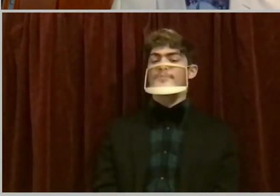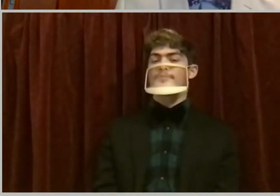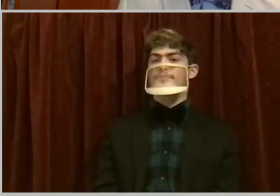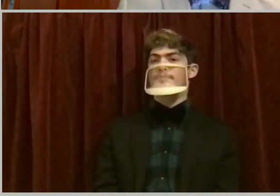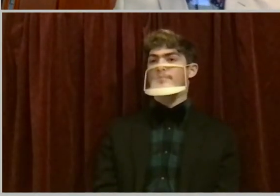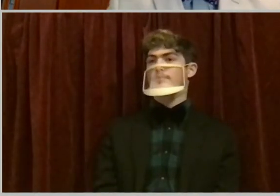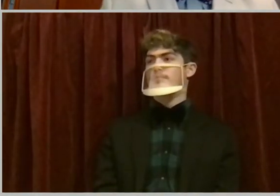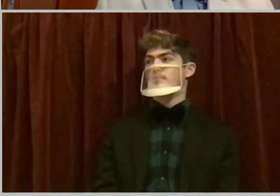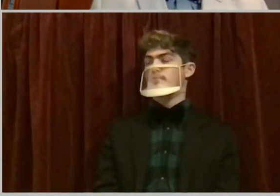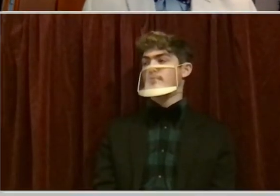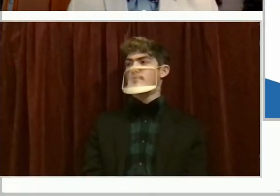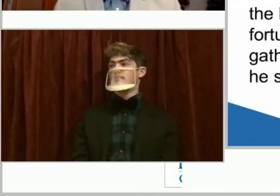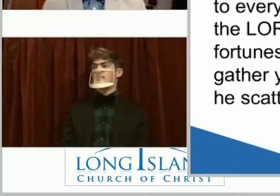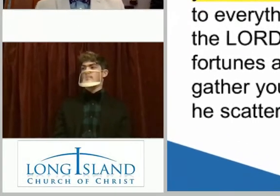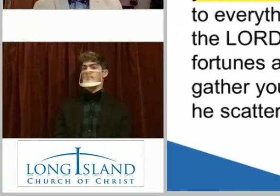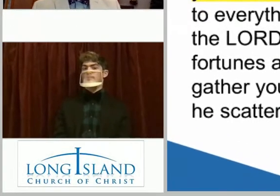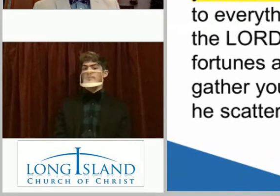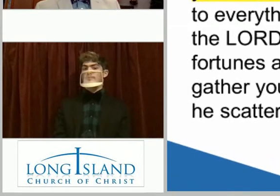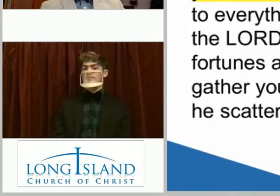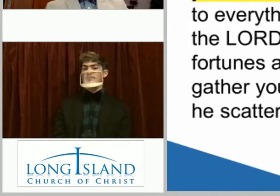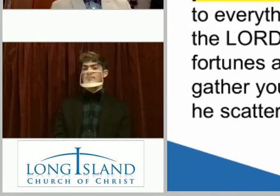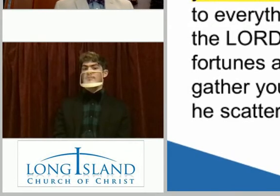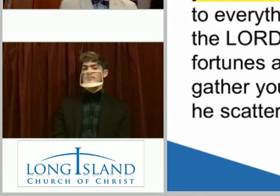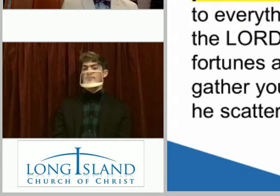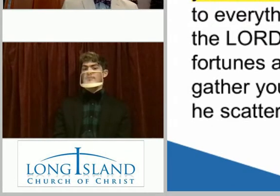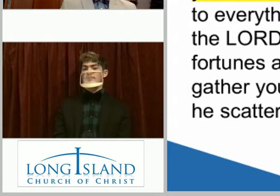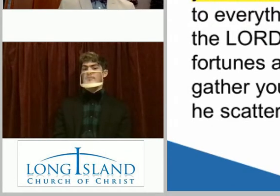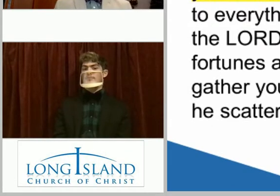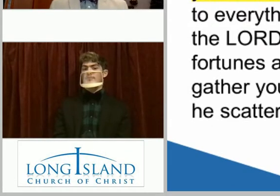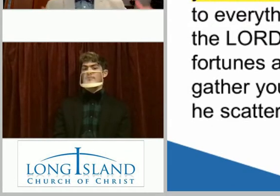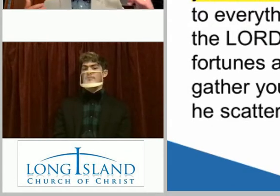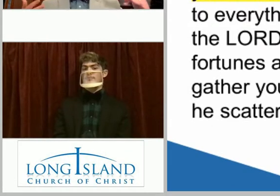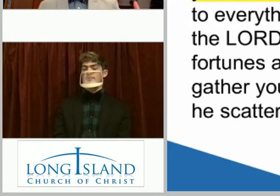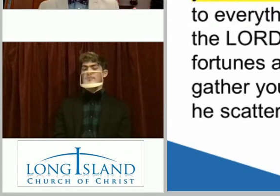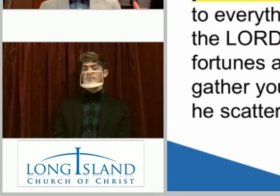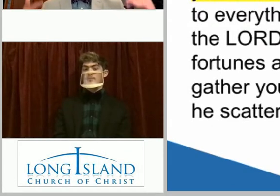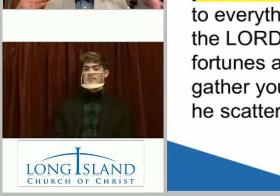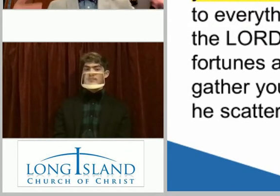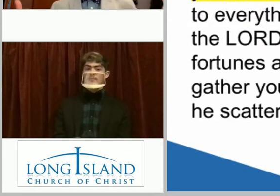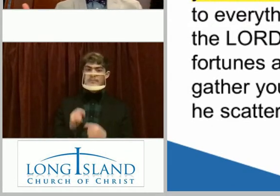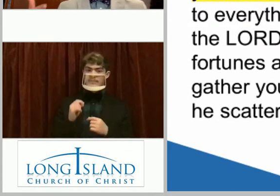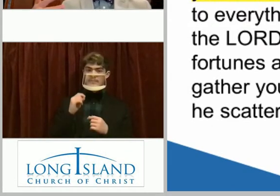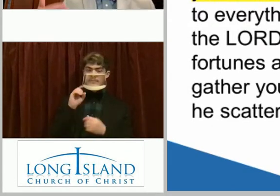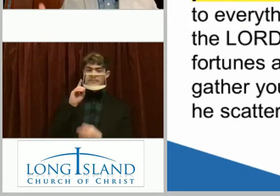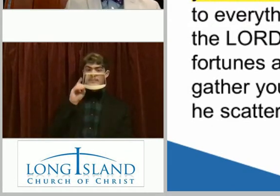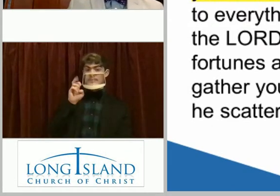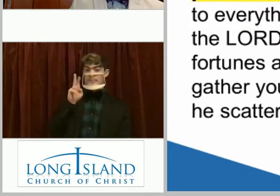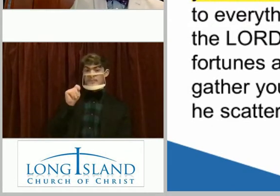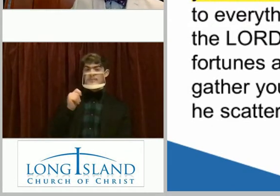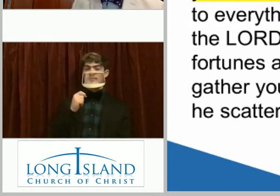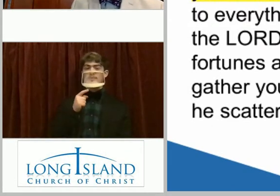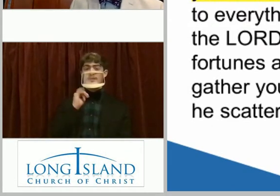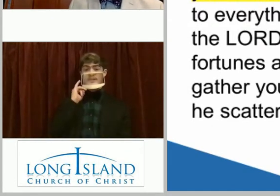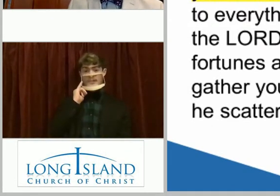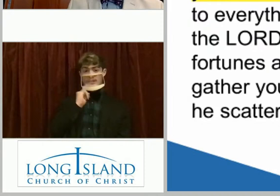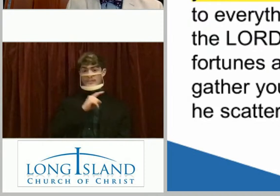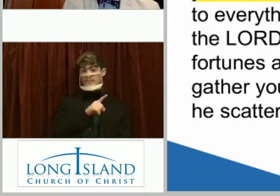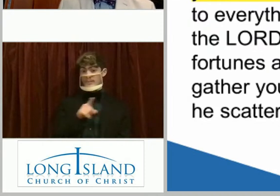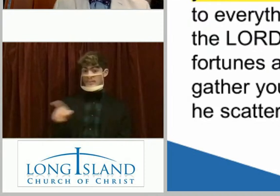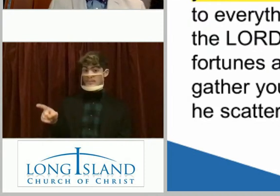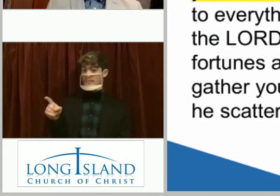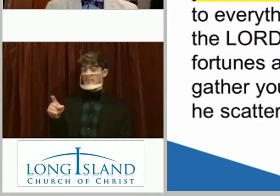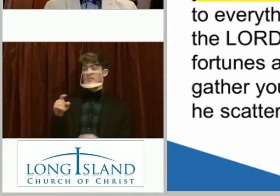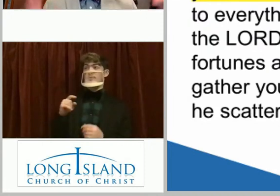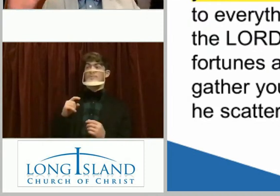welcome us, as we see here in Deuteronomy 30, verse 2 and 3. It says, when you and your children return to the Lord your